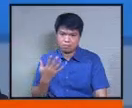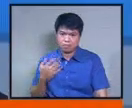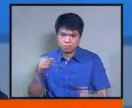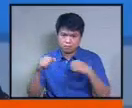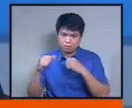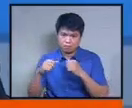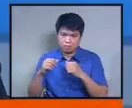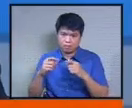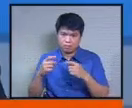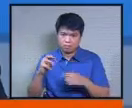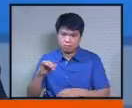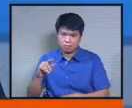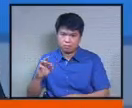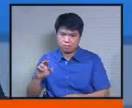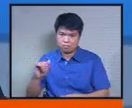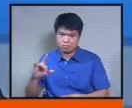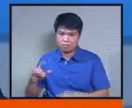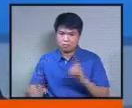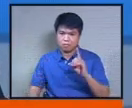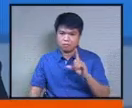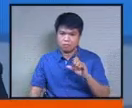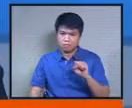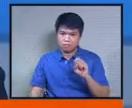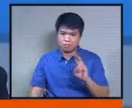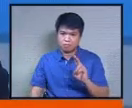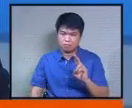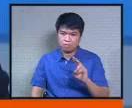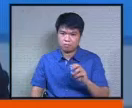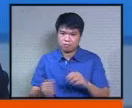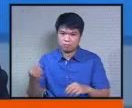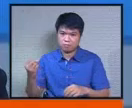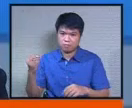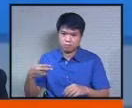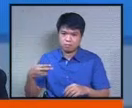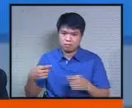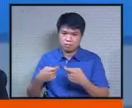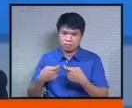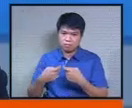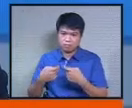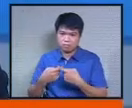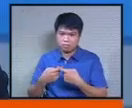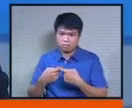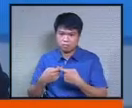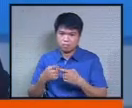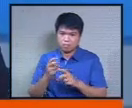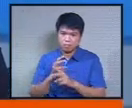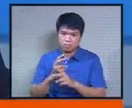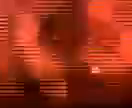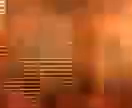Nagkasundo ang Meralco at De La Salle University na magpatupad ng tinatawag na electric vehicle ecosystem sa